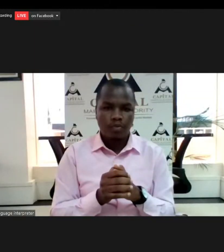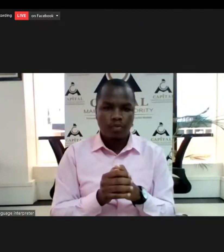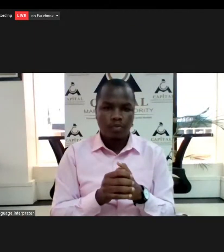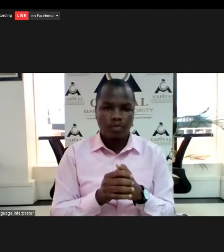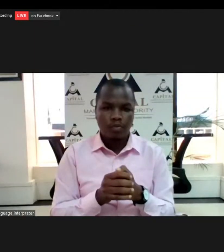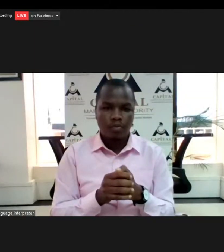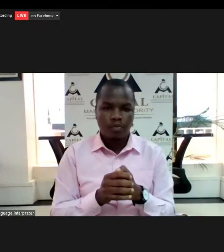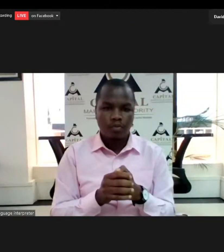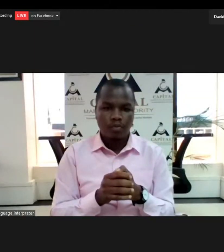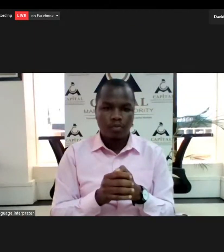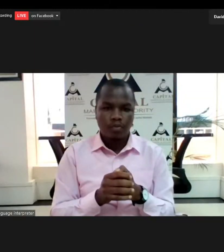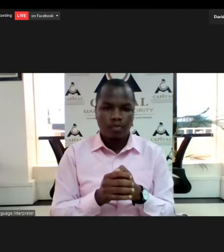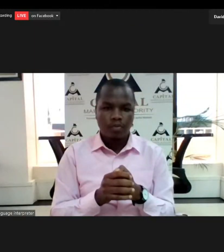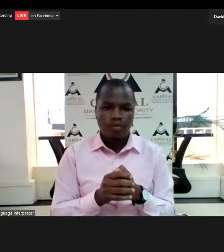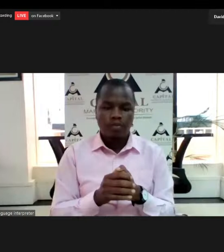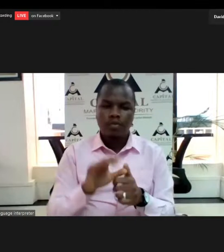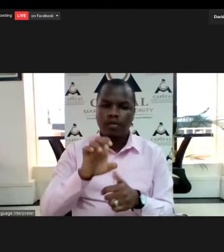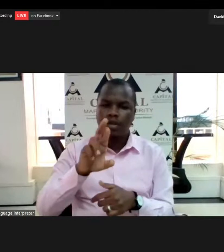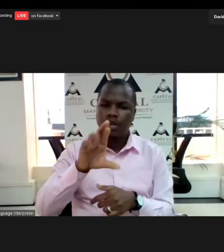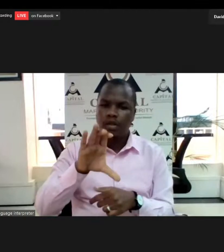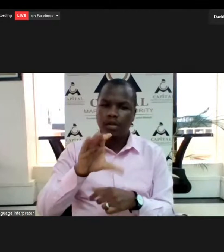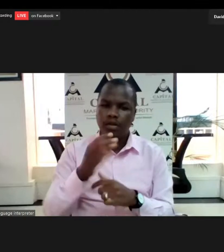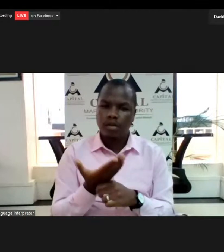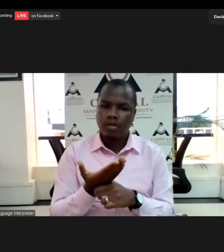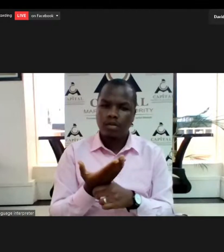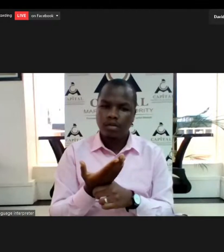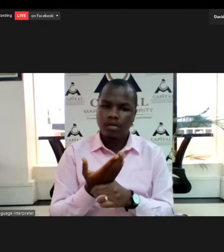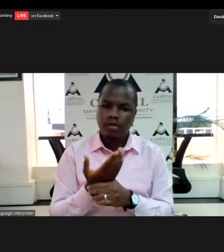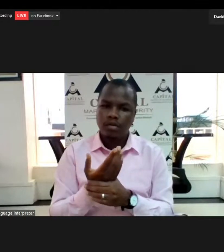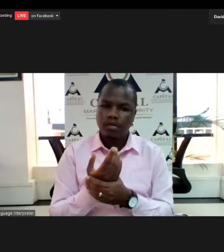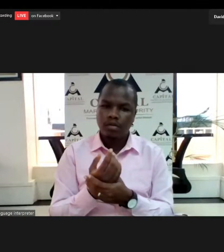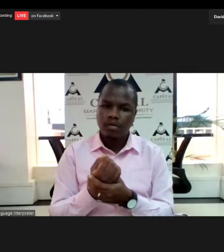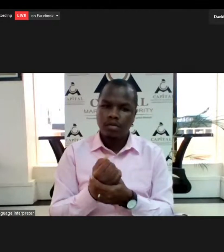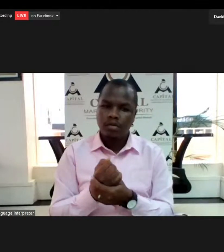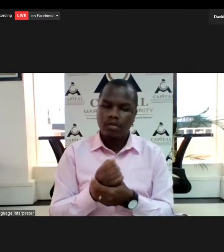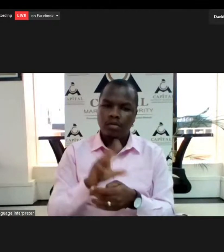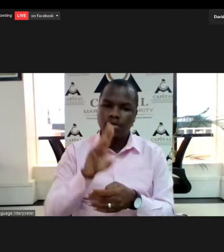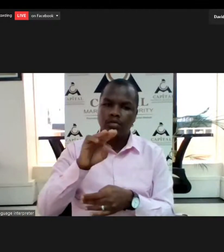Did Eric come in so you can ask the question, or Moses Kanyora?